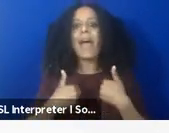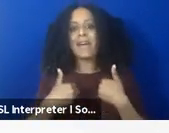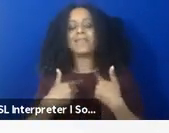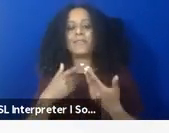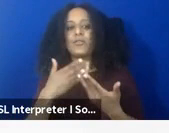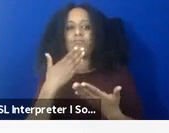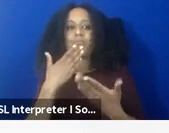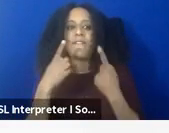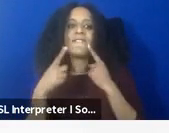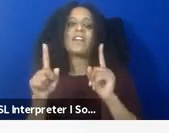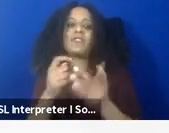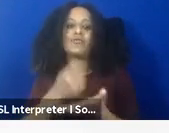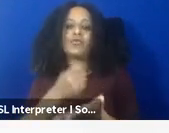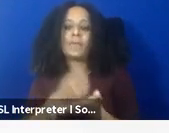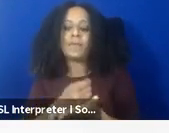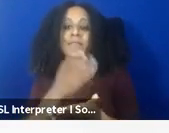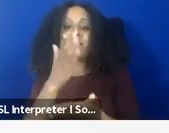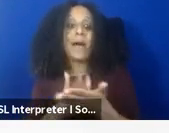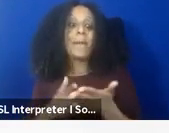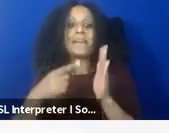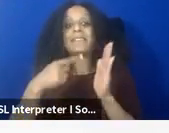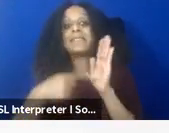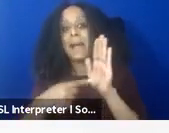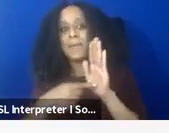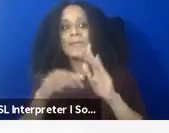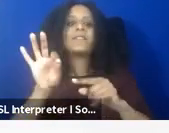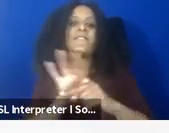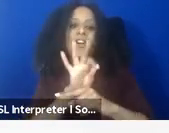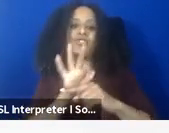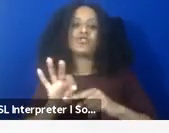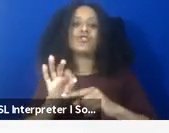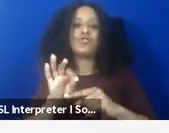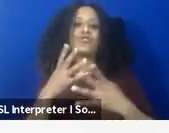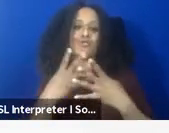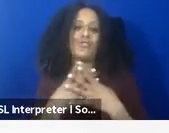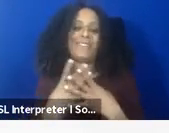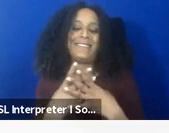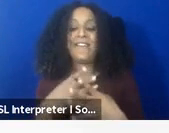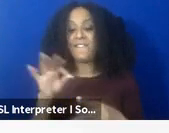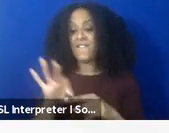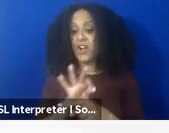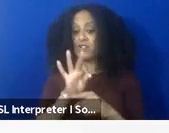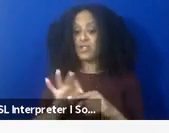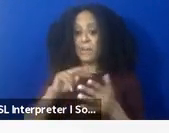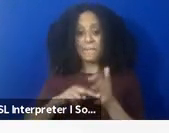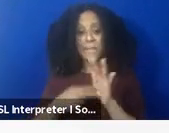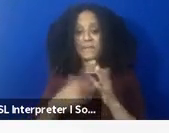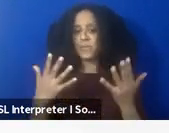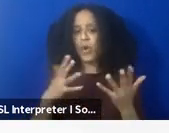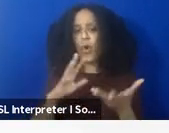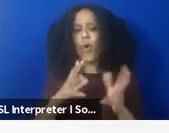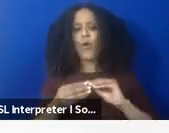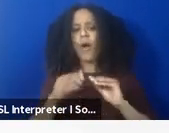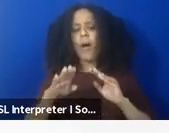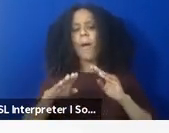I'd recommend. So these are some examples of functional screenings. By function, I mean looking at overall balance. And